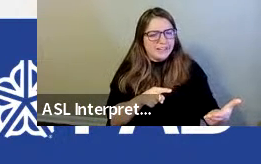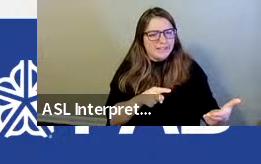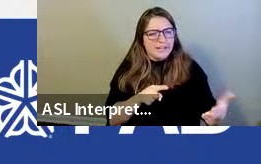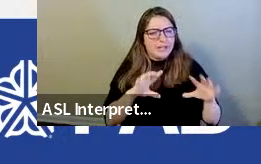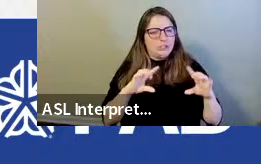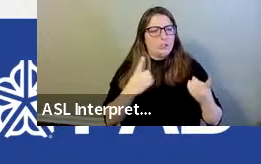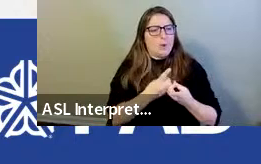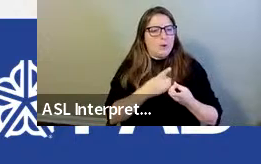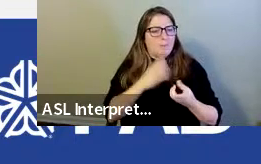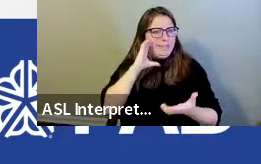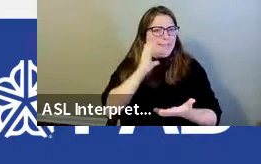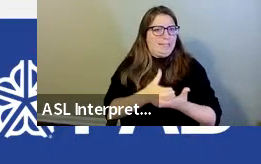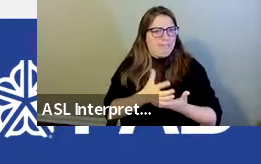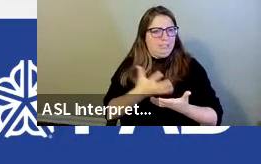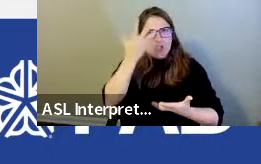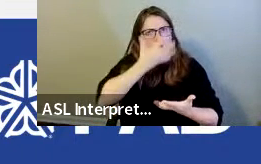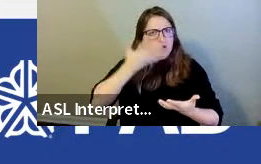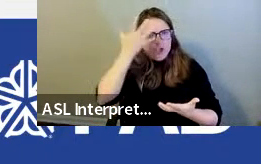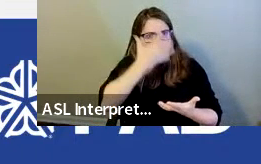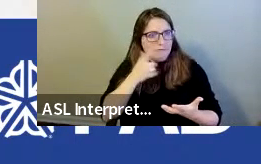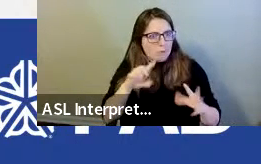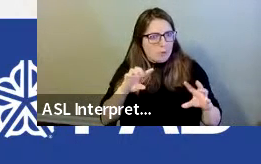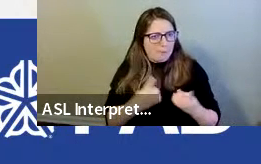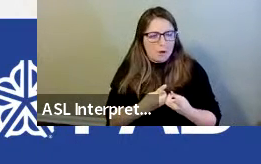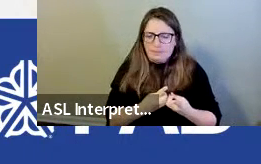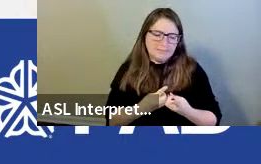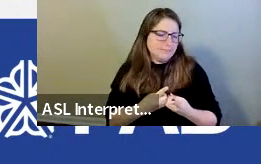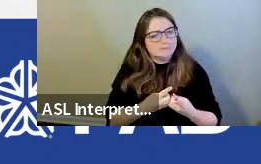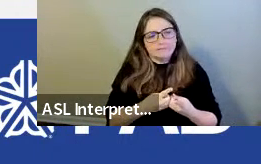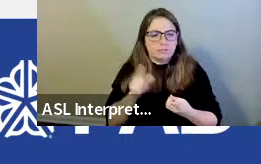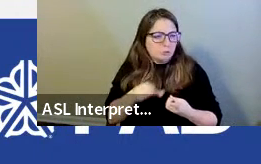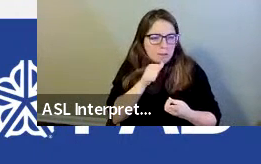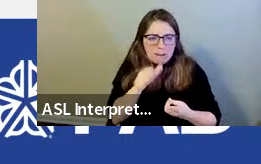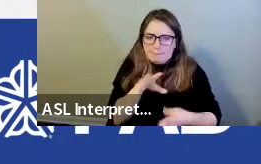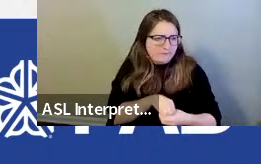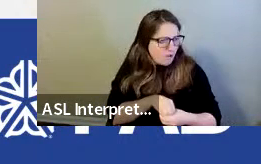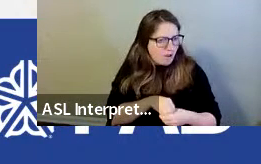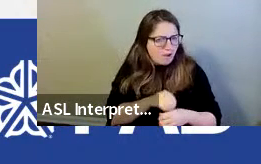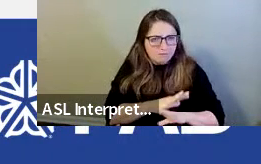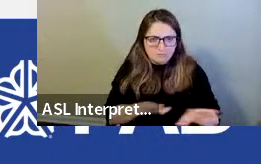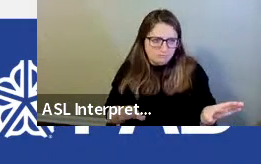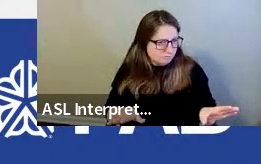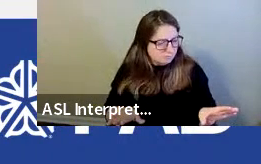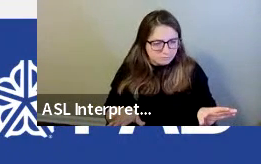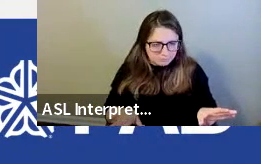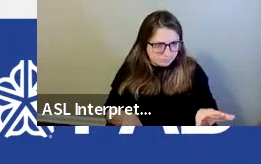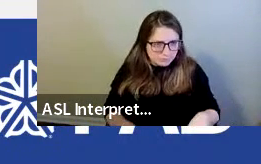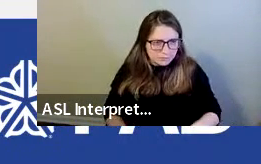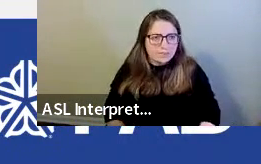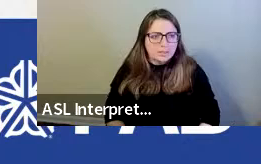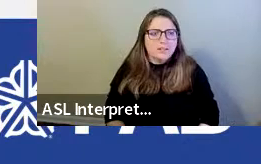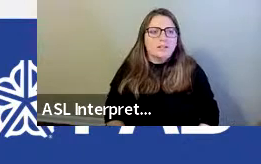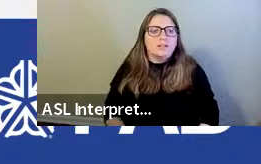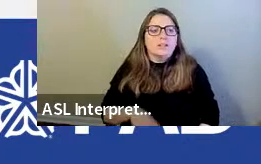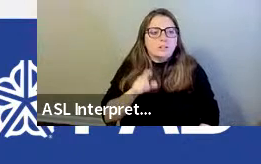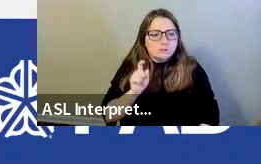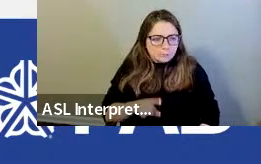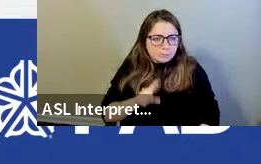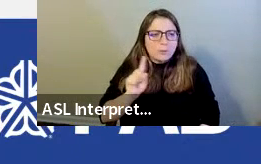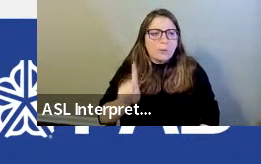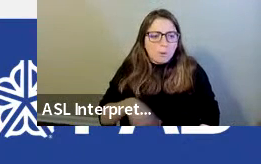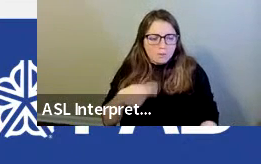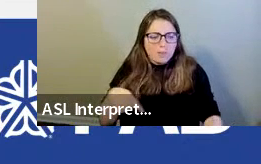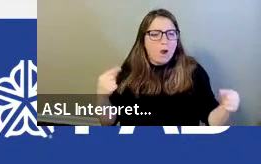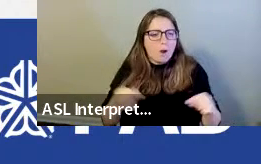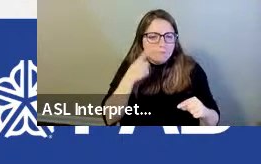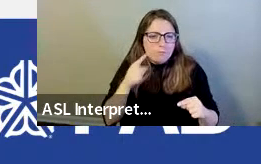need to be a consideration, and that this should exclusively focus on harm to community. So we